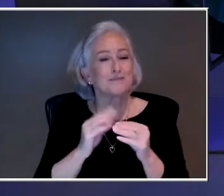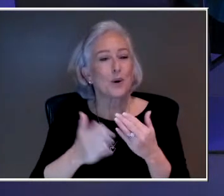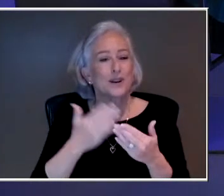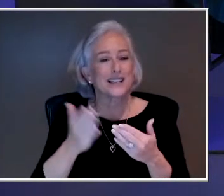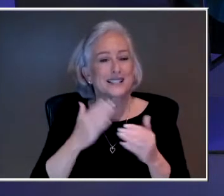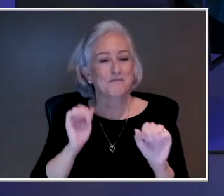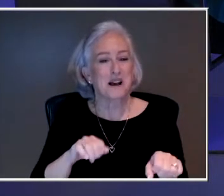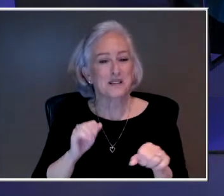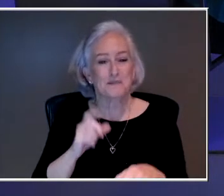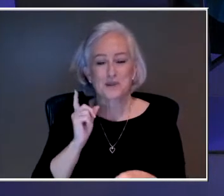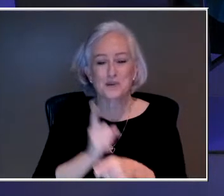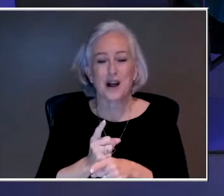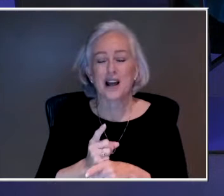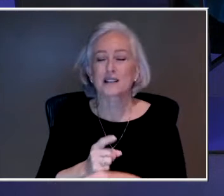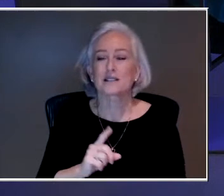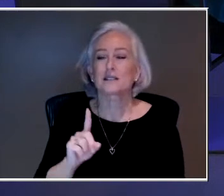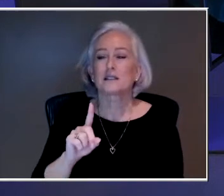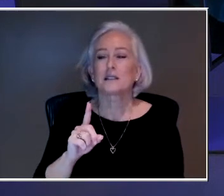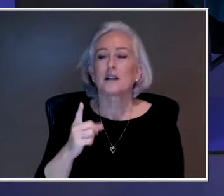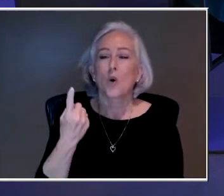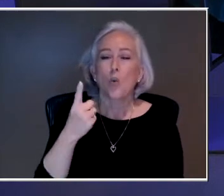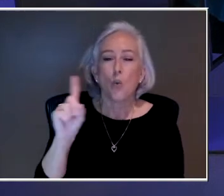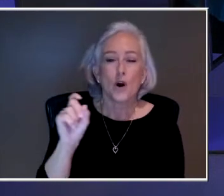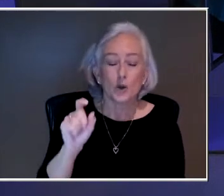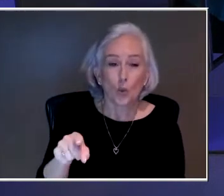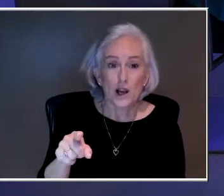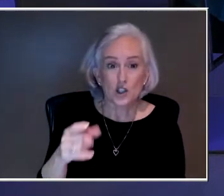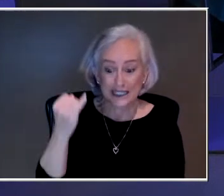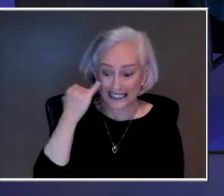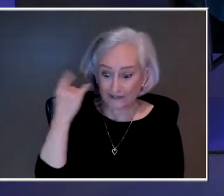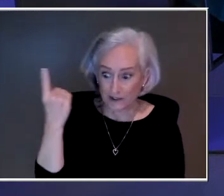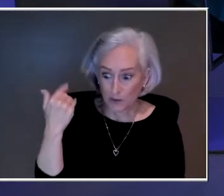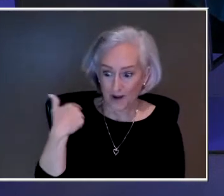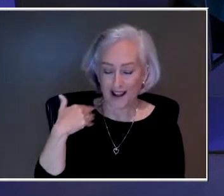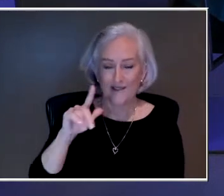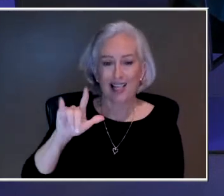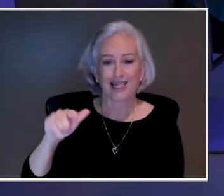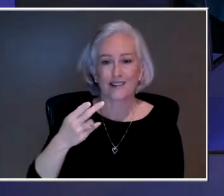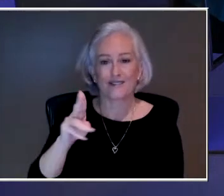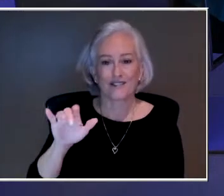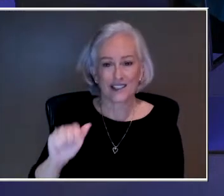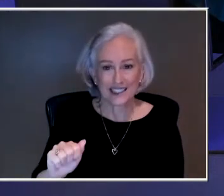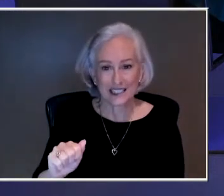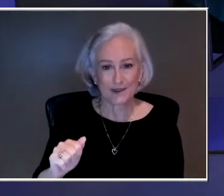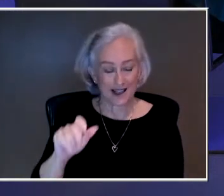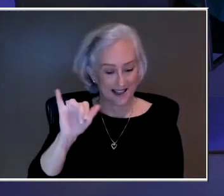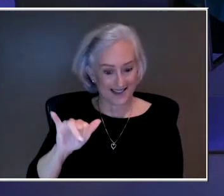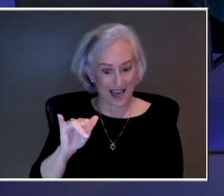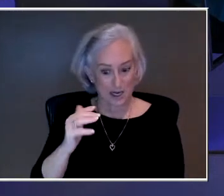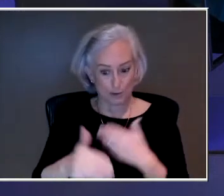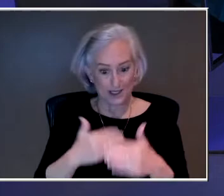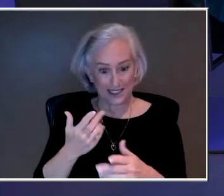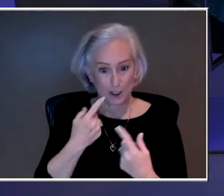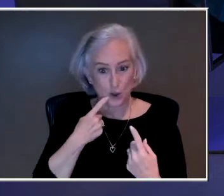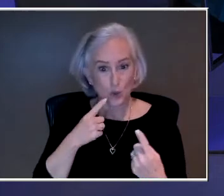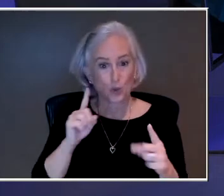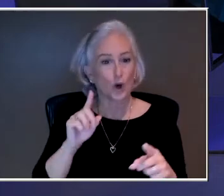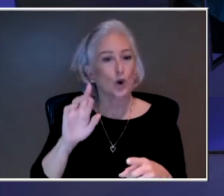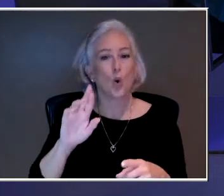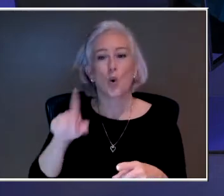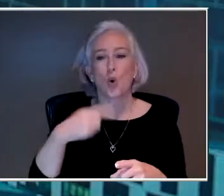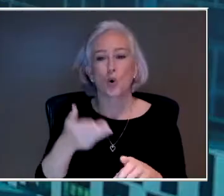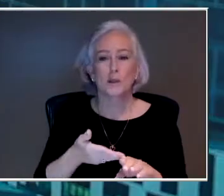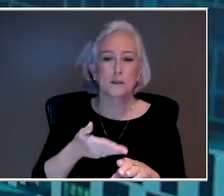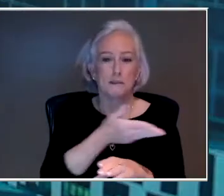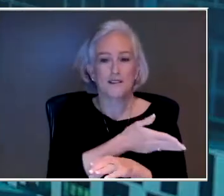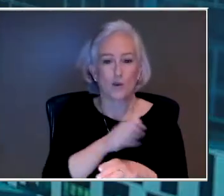So a question many might be wondering is if somebody already has lymphedema, does a procedure like this work? Or is it only beforehand? Yeah, so our goal is really